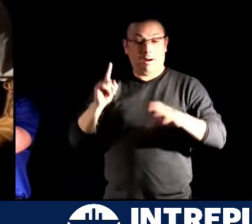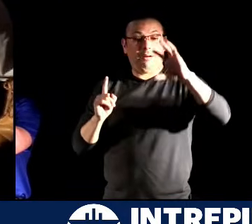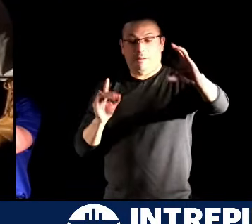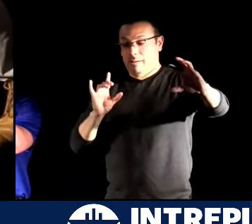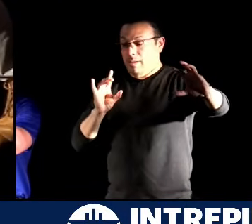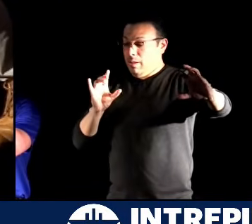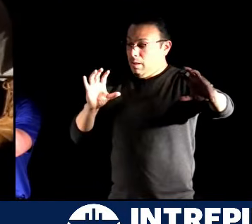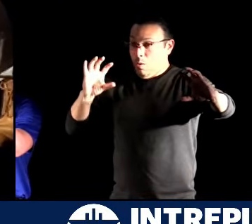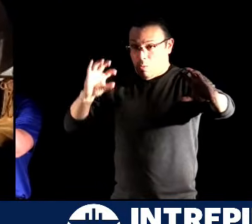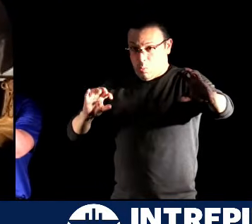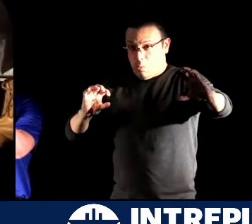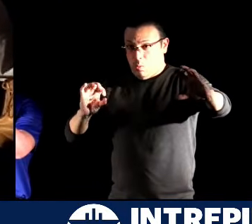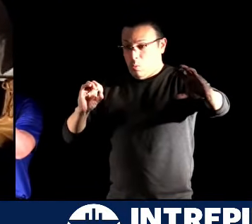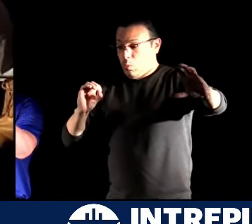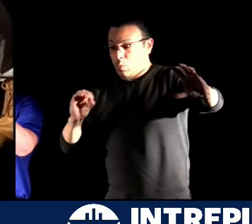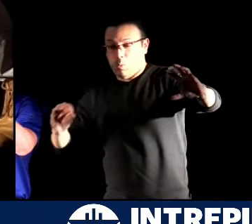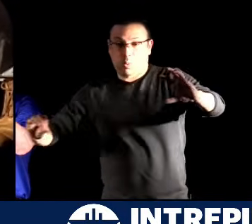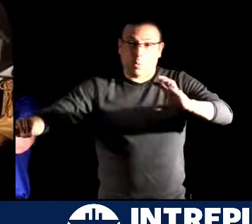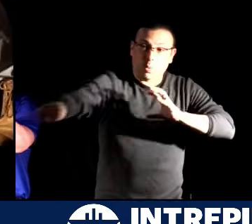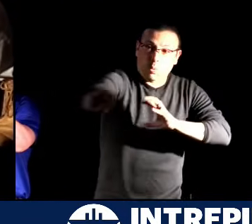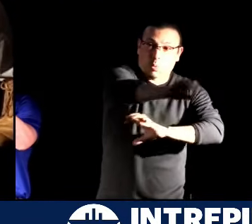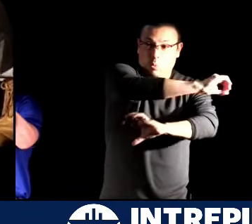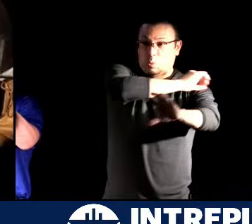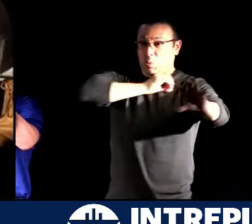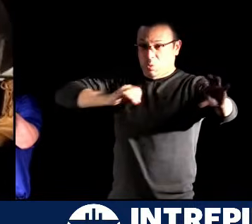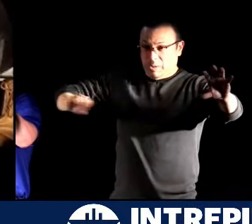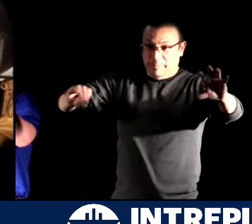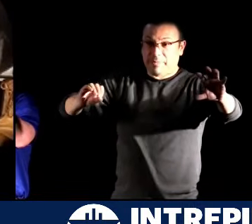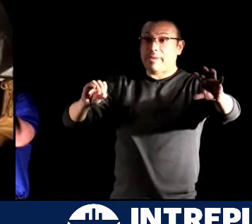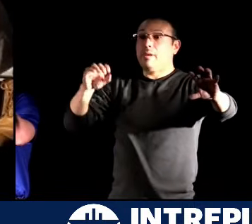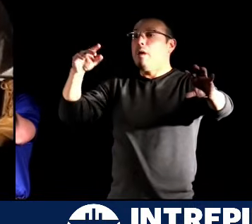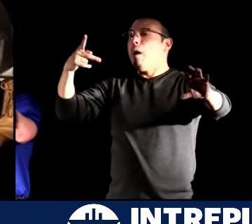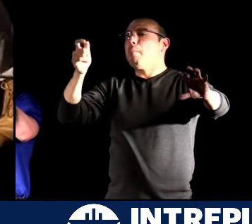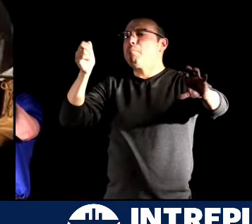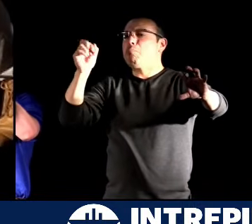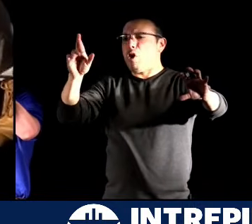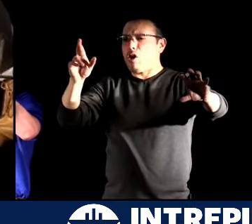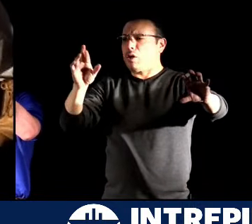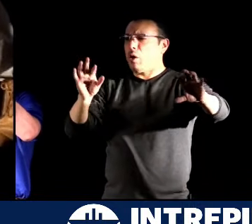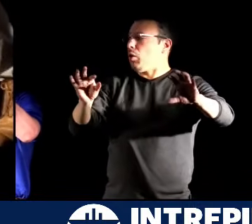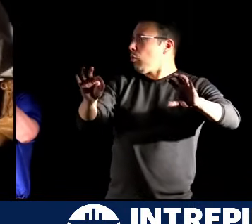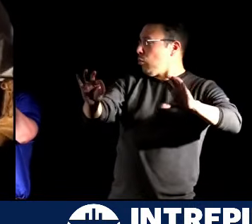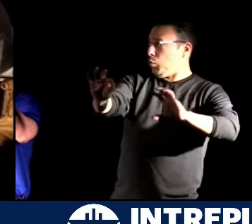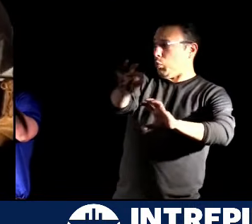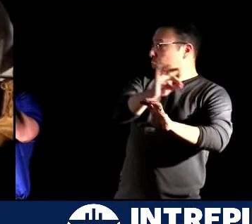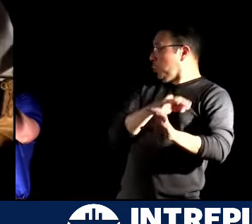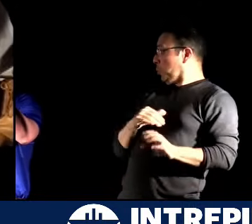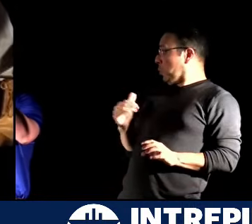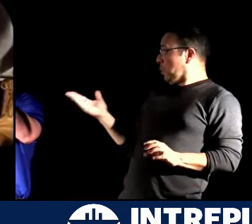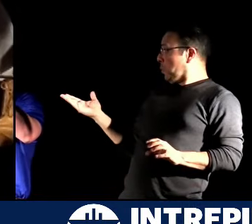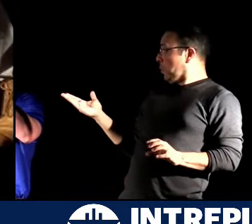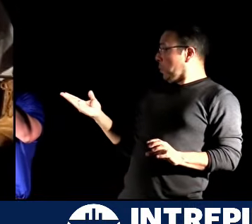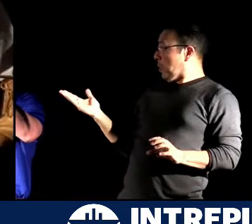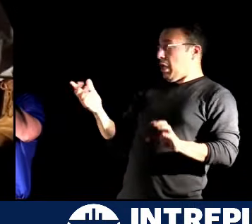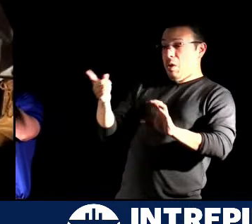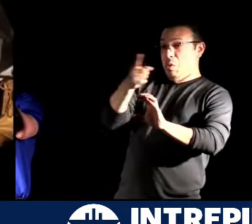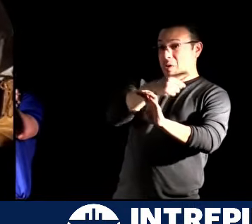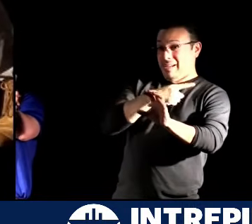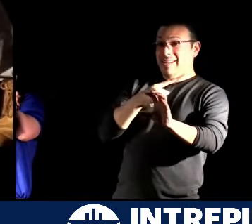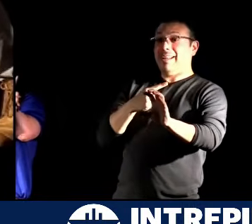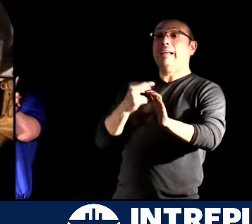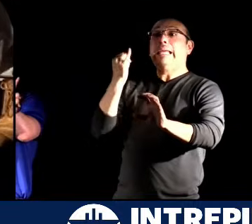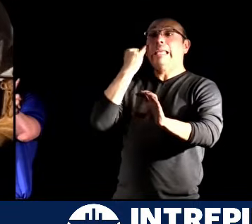sun, and Parker is actually kind of staying in the same orbit, like this way, right? And so when you're on the